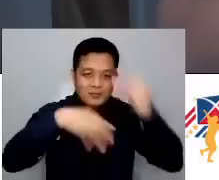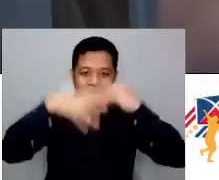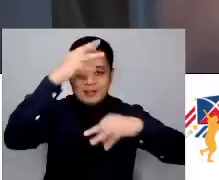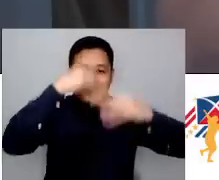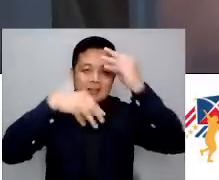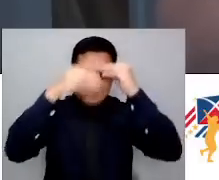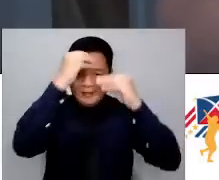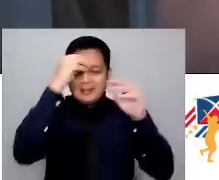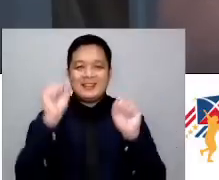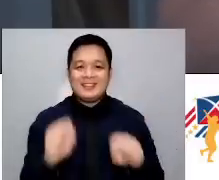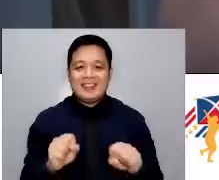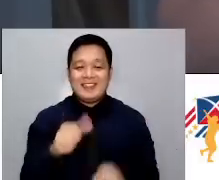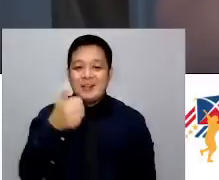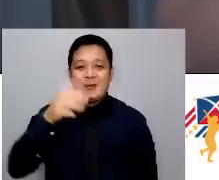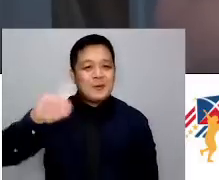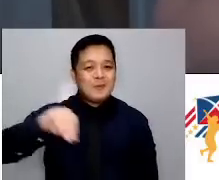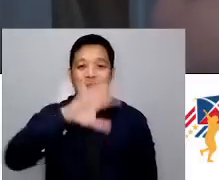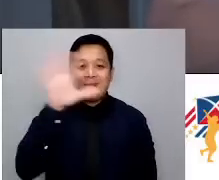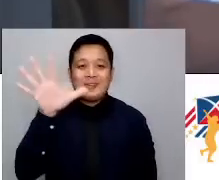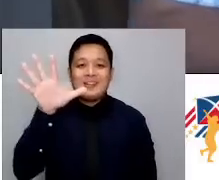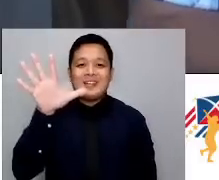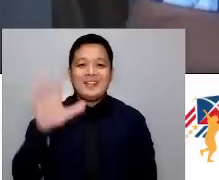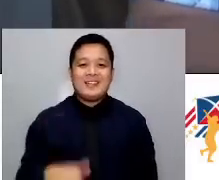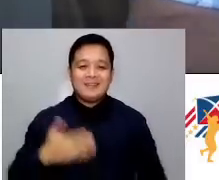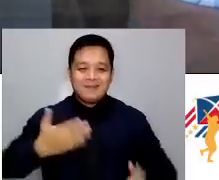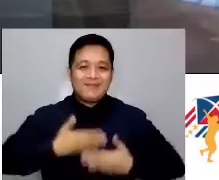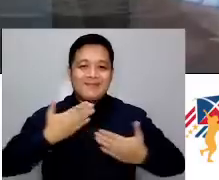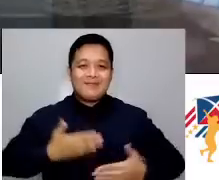Have a great morning. Enjoy this week.